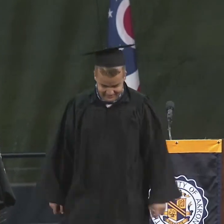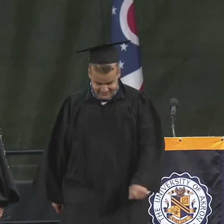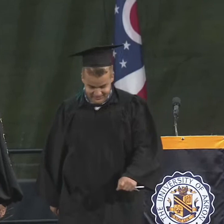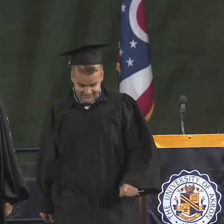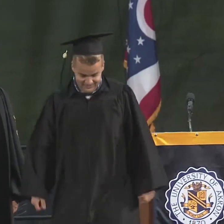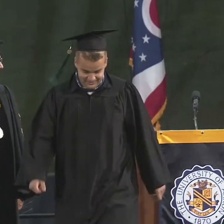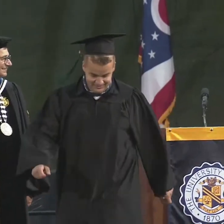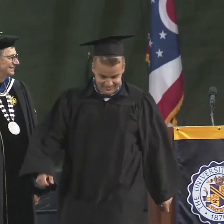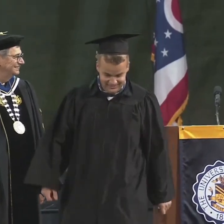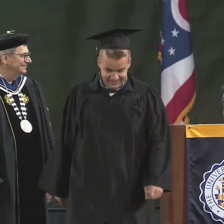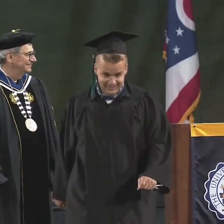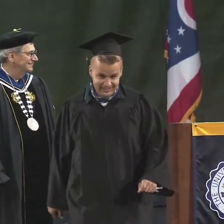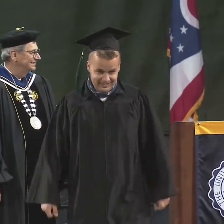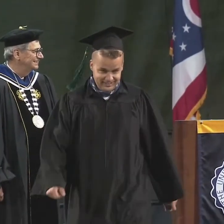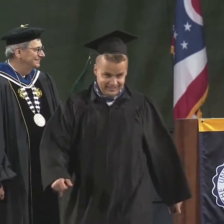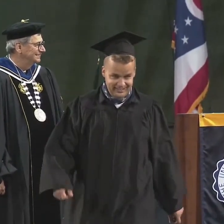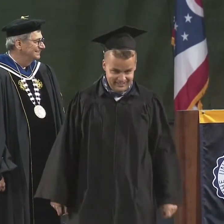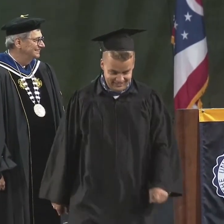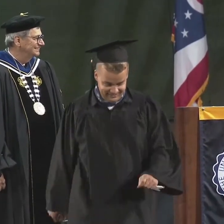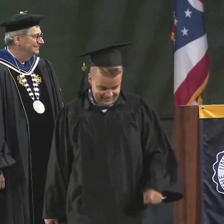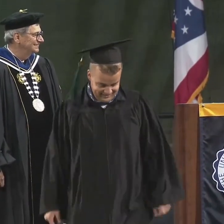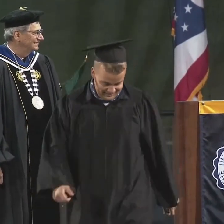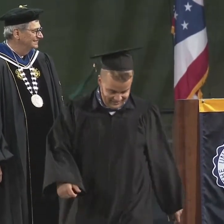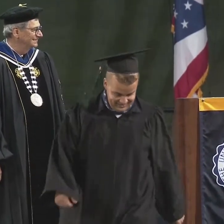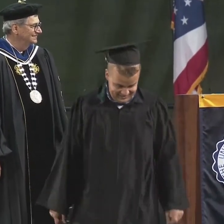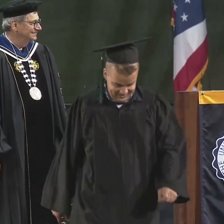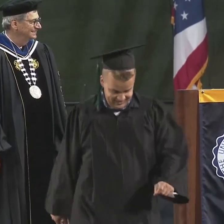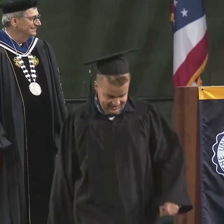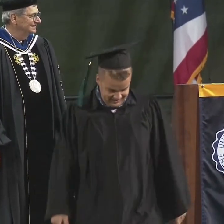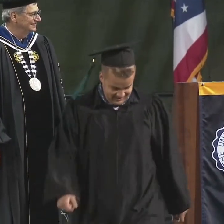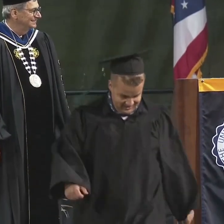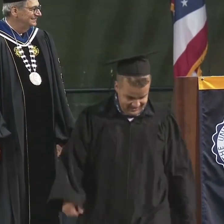Emily J. Boucher Betancourt.